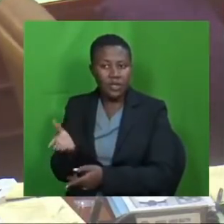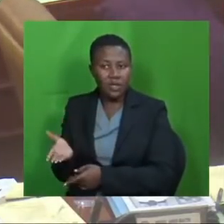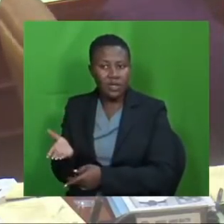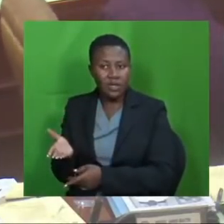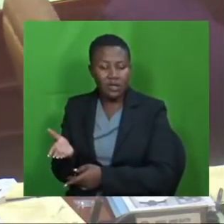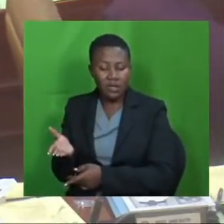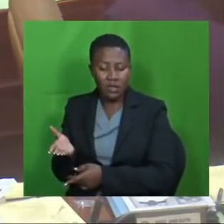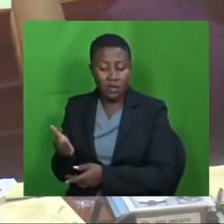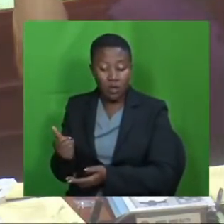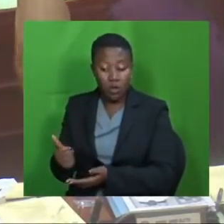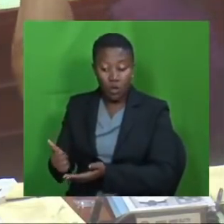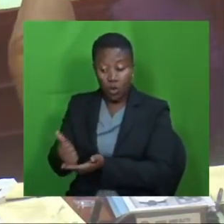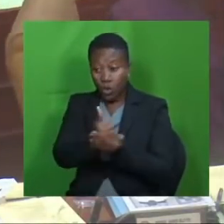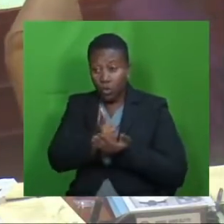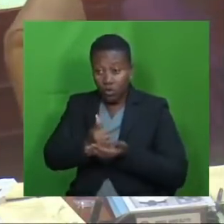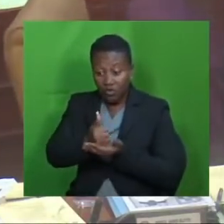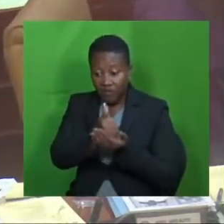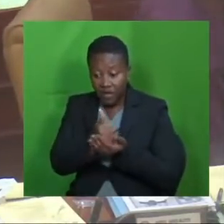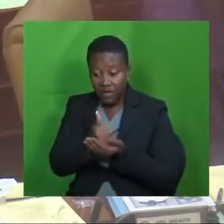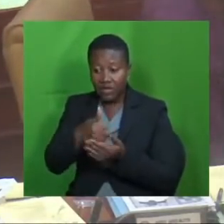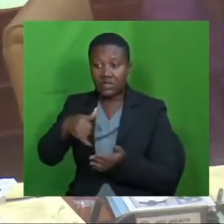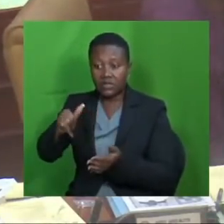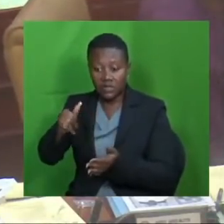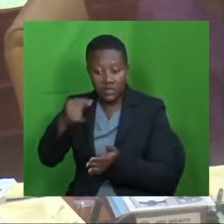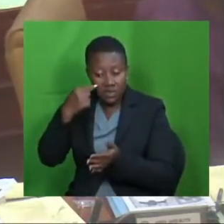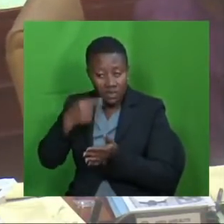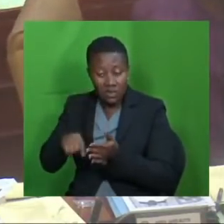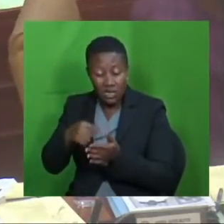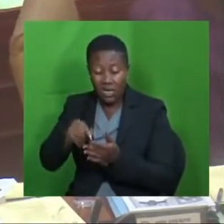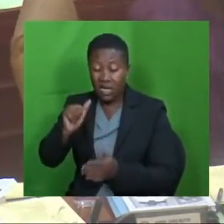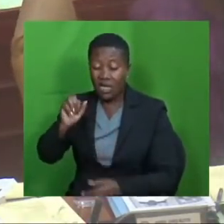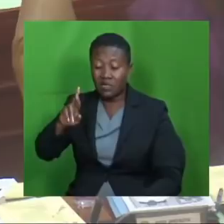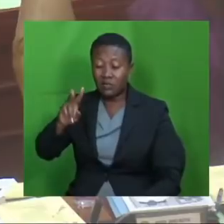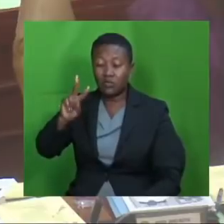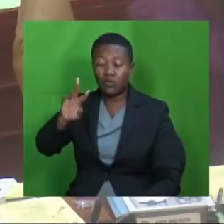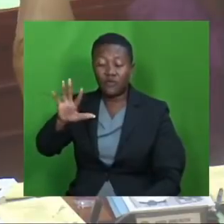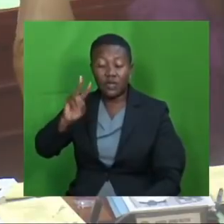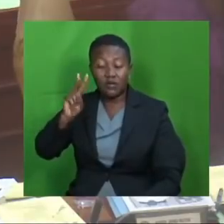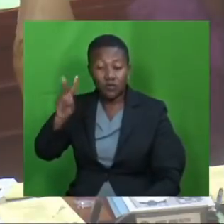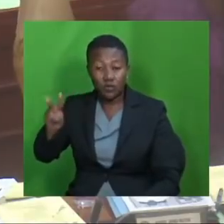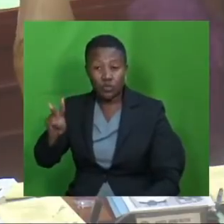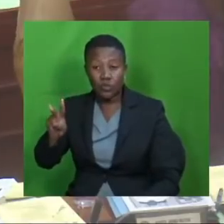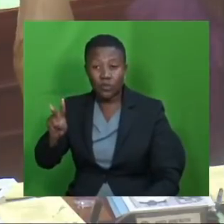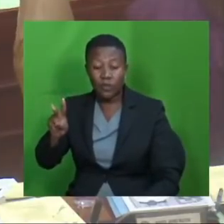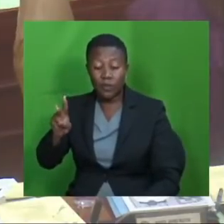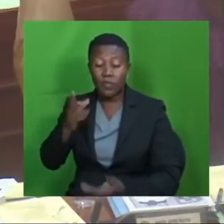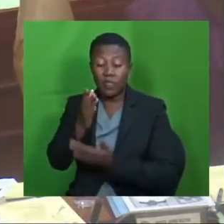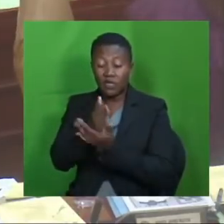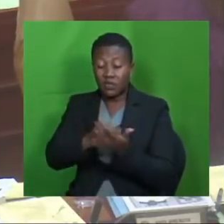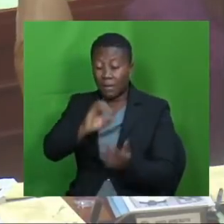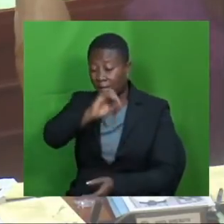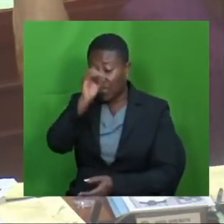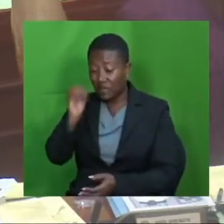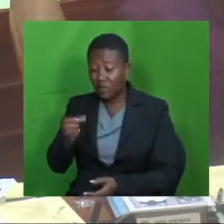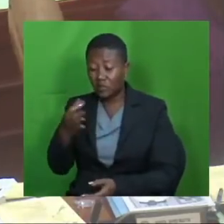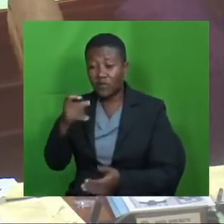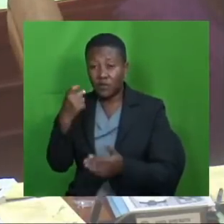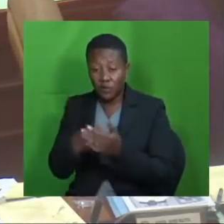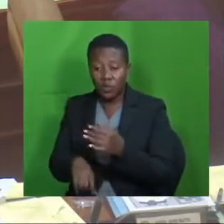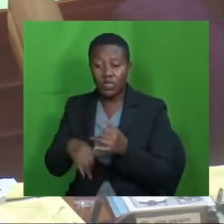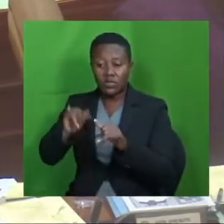Common fund is in arrears, Article 252 Constitution. A certain percentage of tax is in